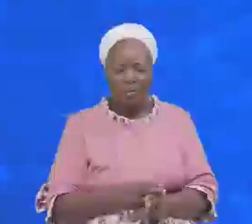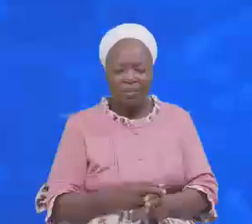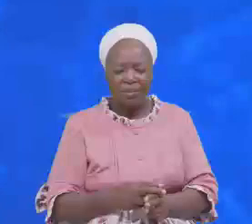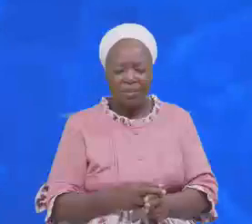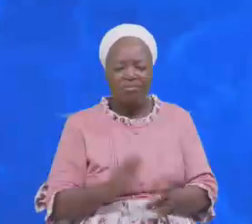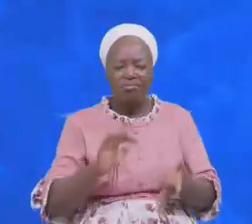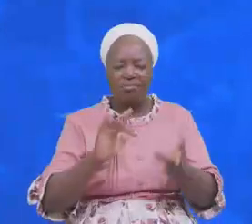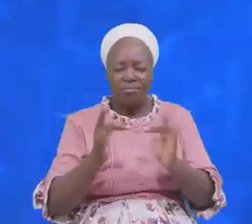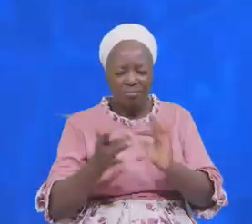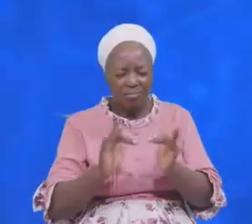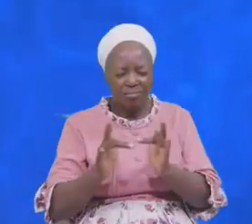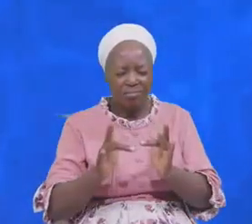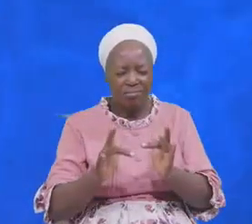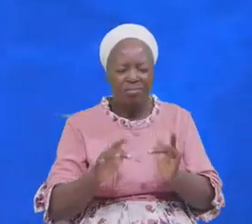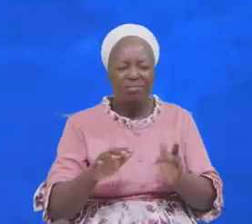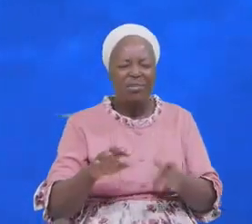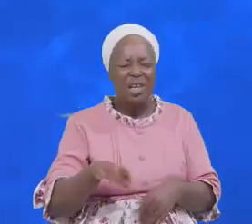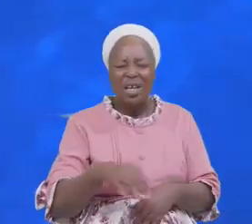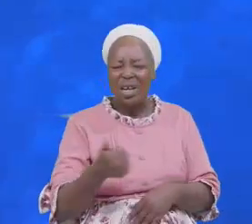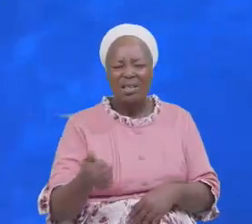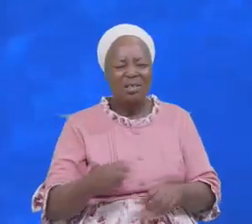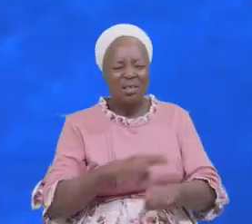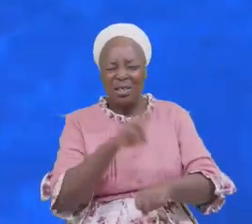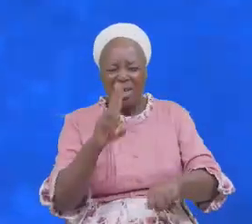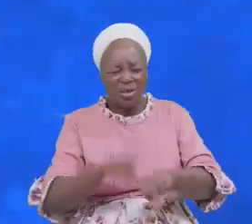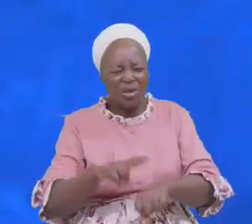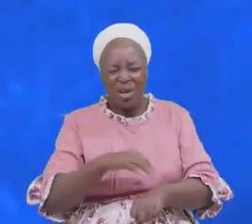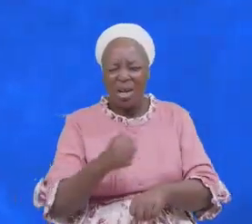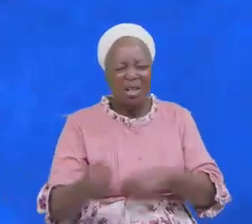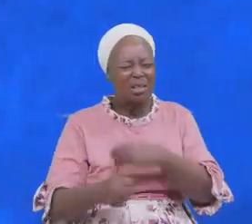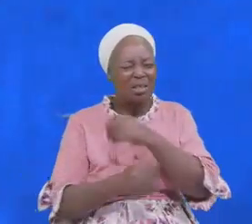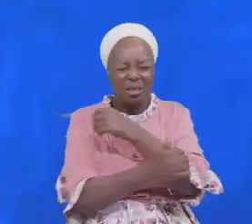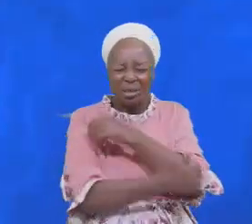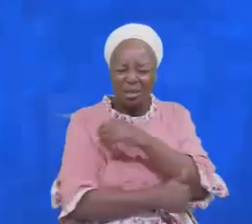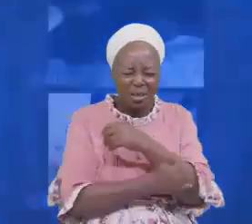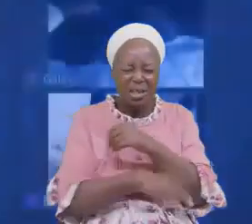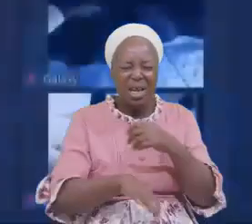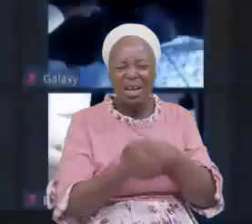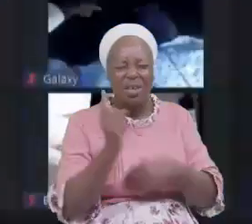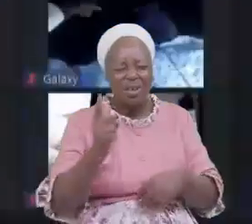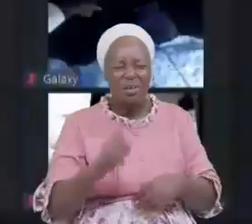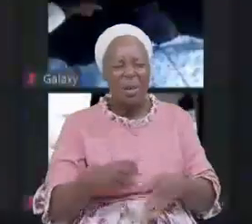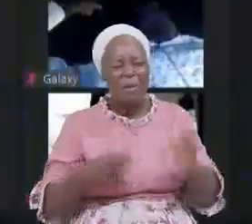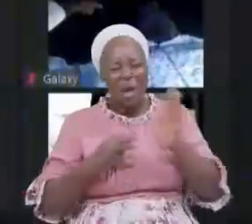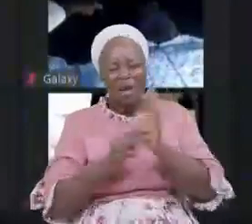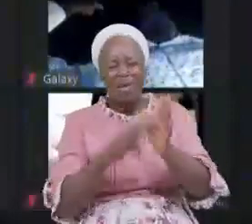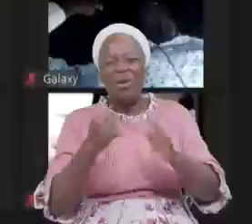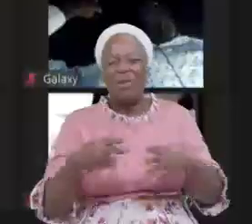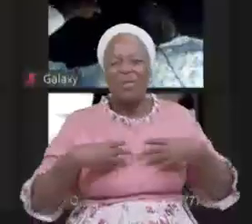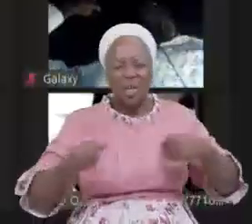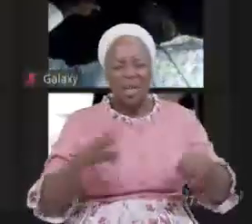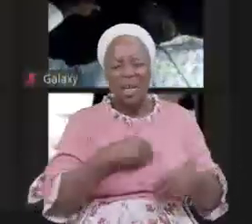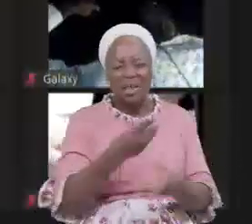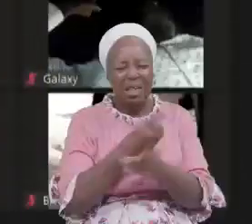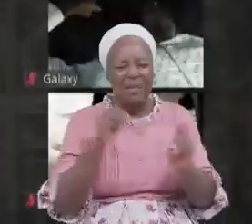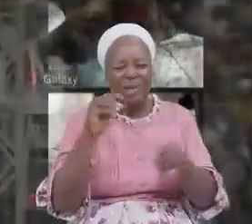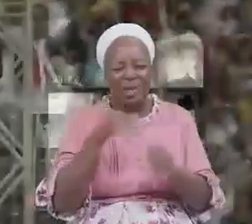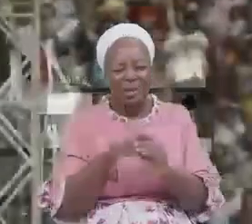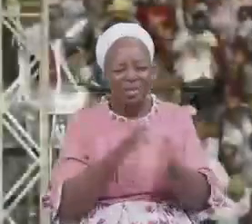Online, any nation, any country, anywhere, manifestation of healing and deliverance in Jesus'